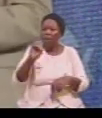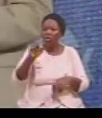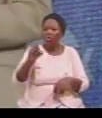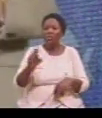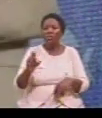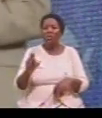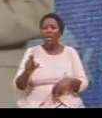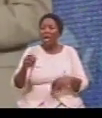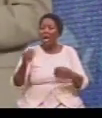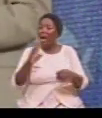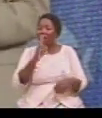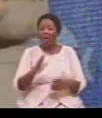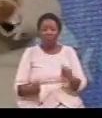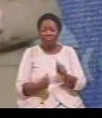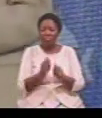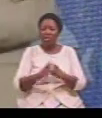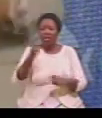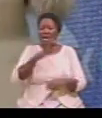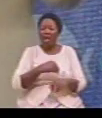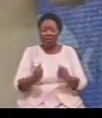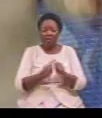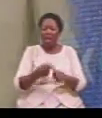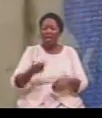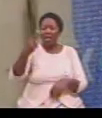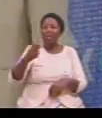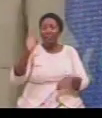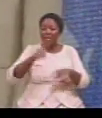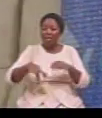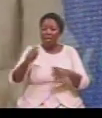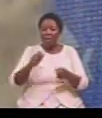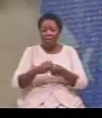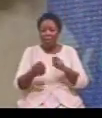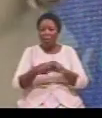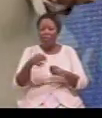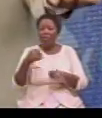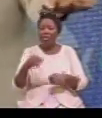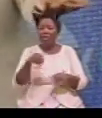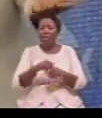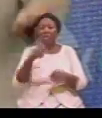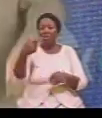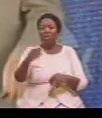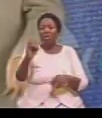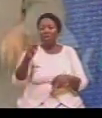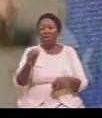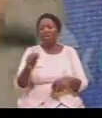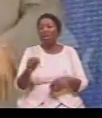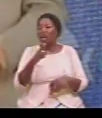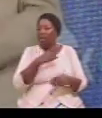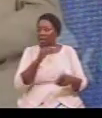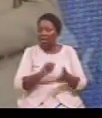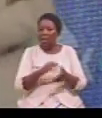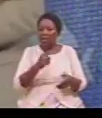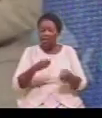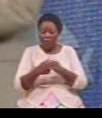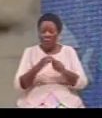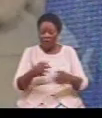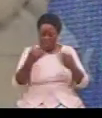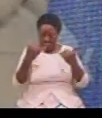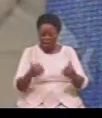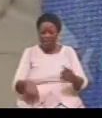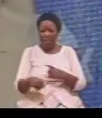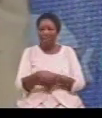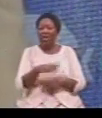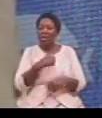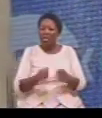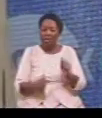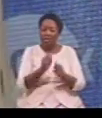Exodus are greater and higher than the problems in Genesis, and the problems of the present day, they